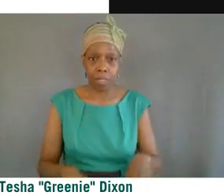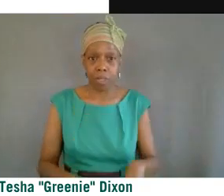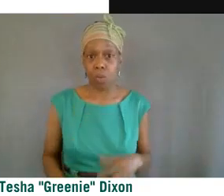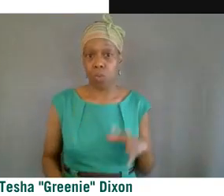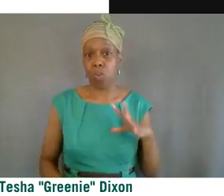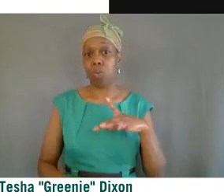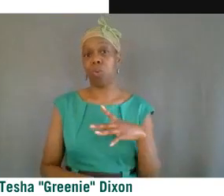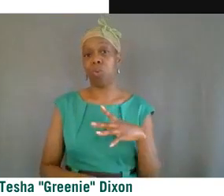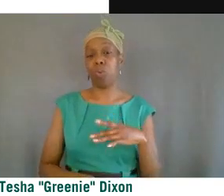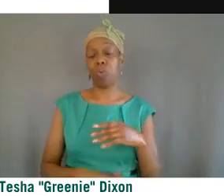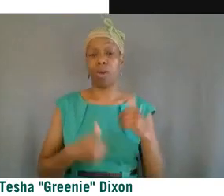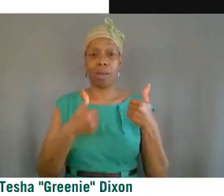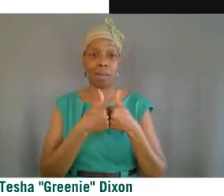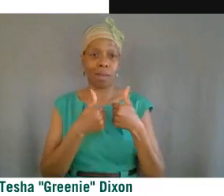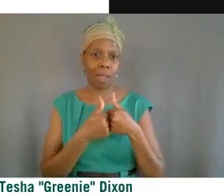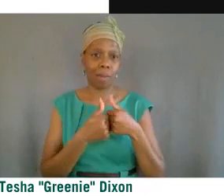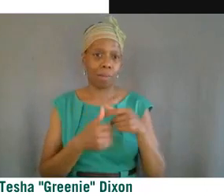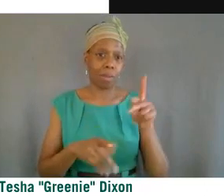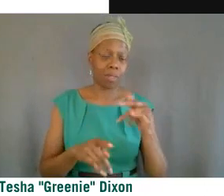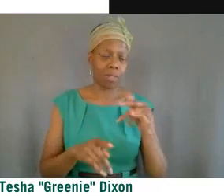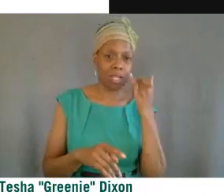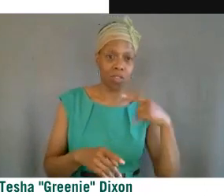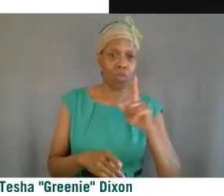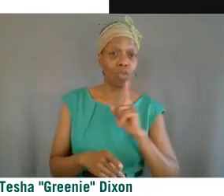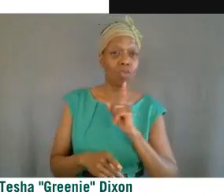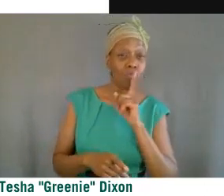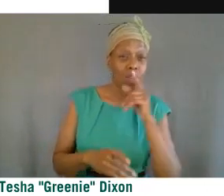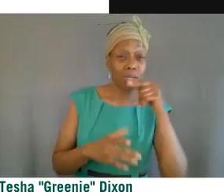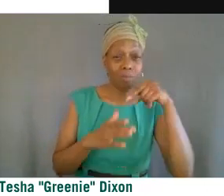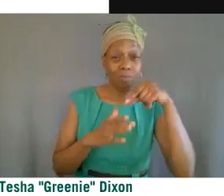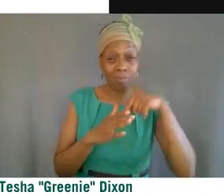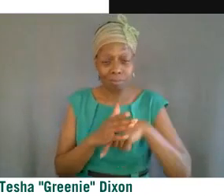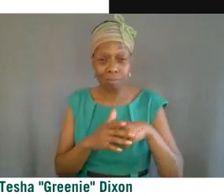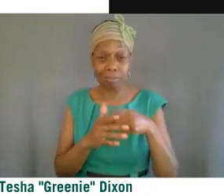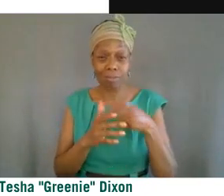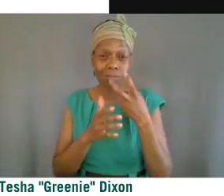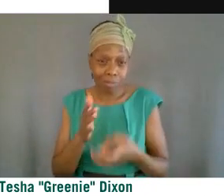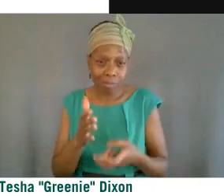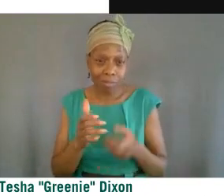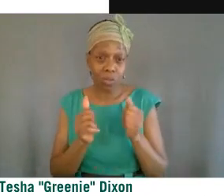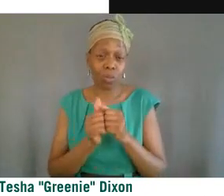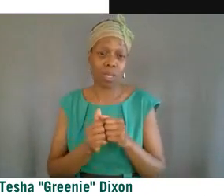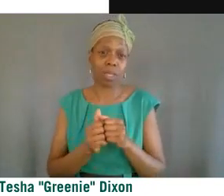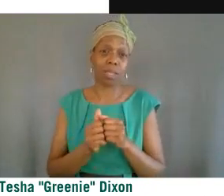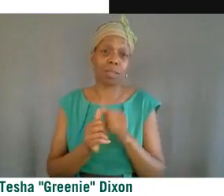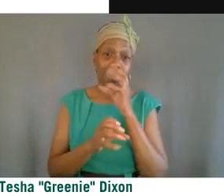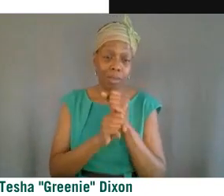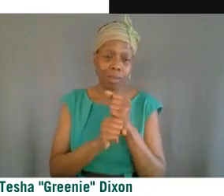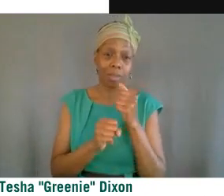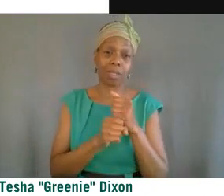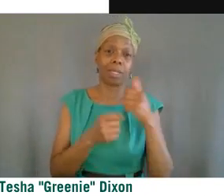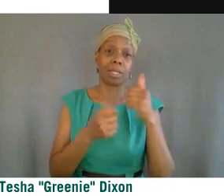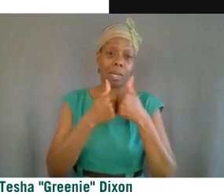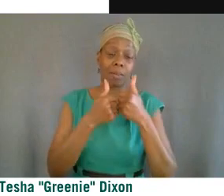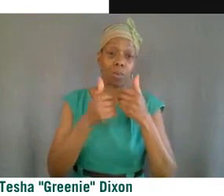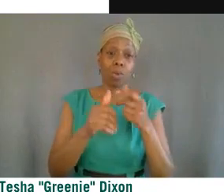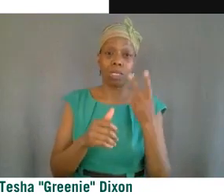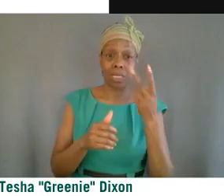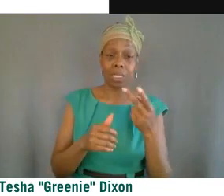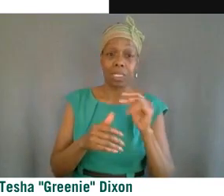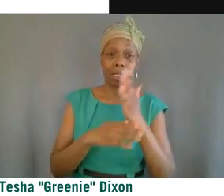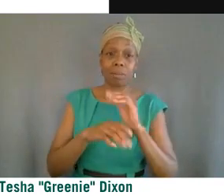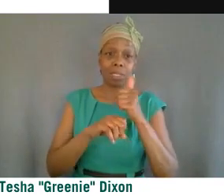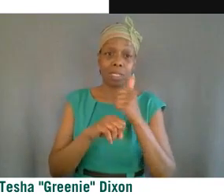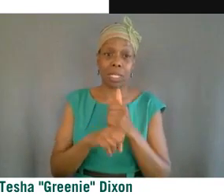gaming pieces. So if anyone's really into gaming and you want to see some setups, if you actually start Googling Xbox Adaptive Controller and